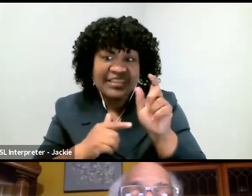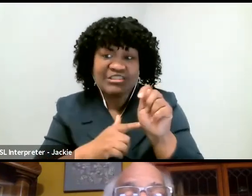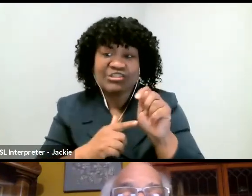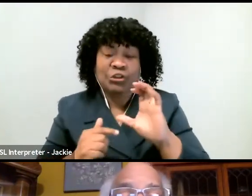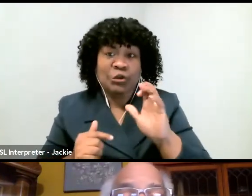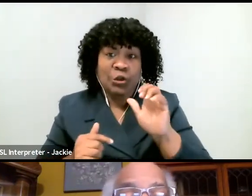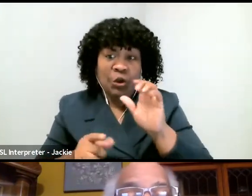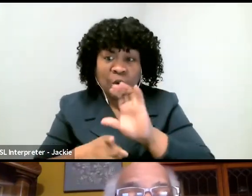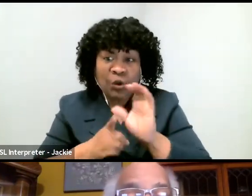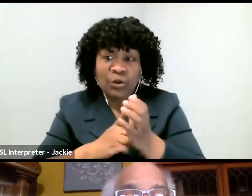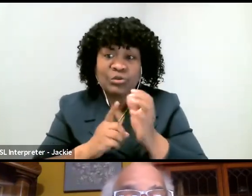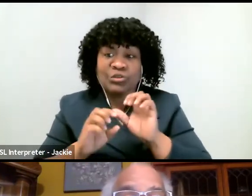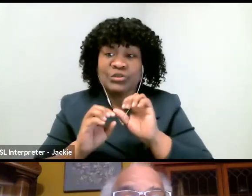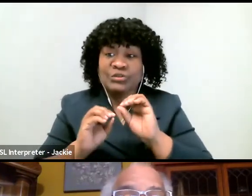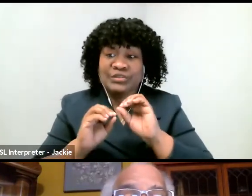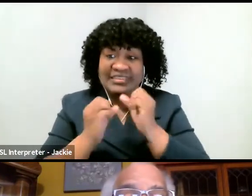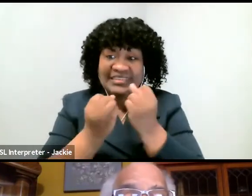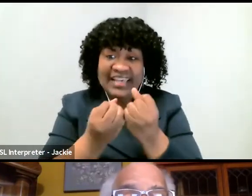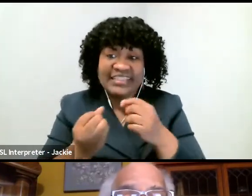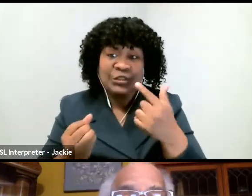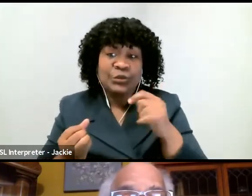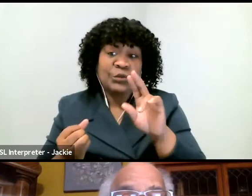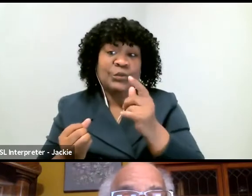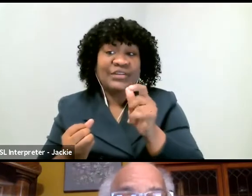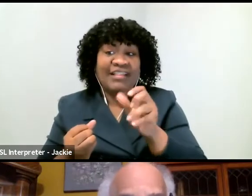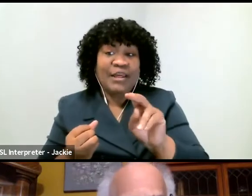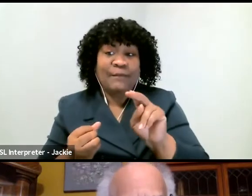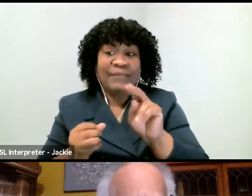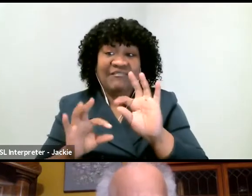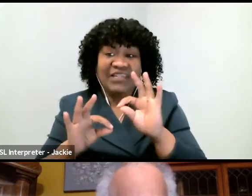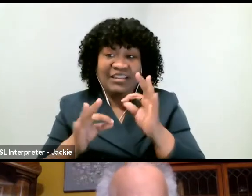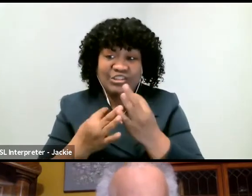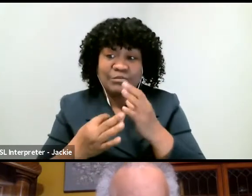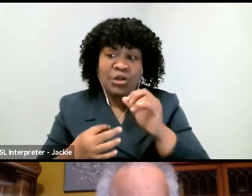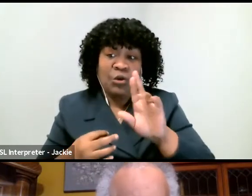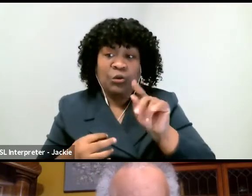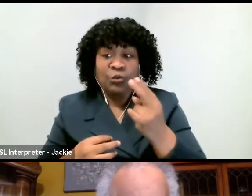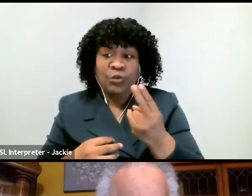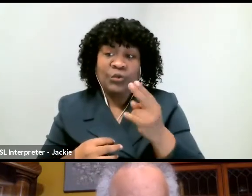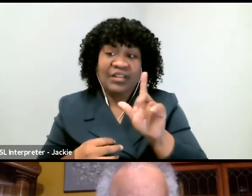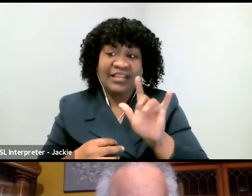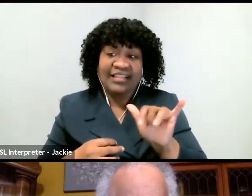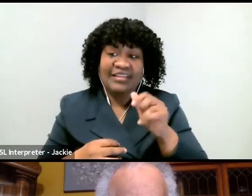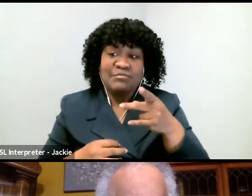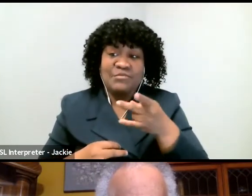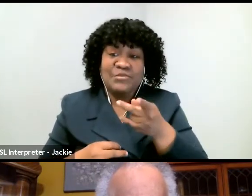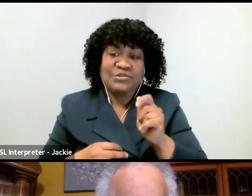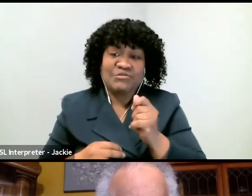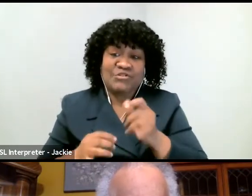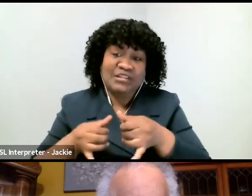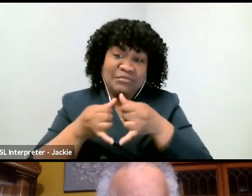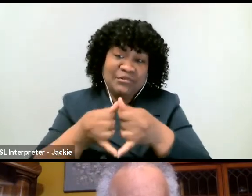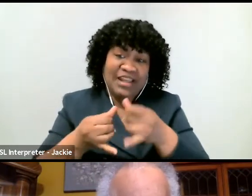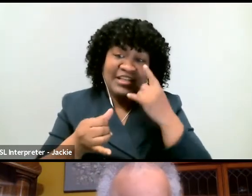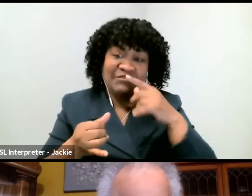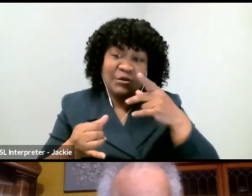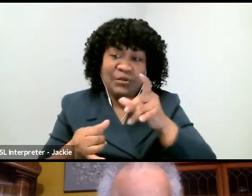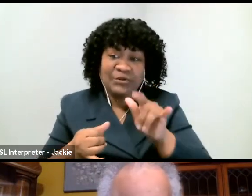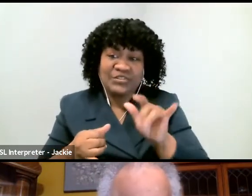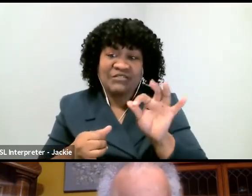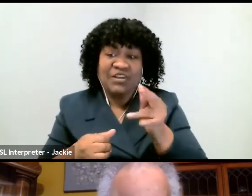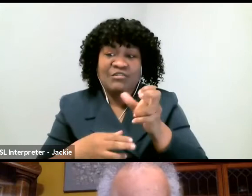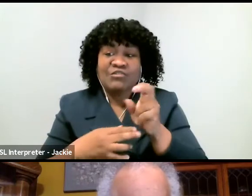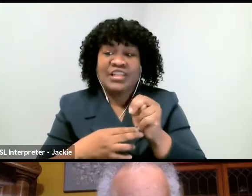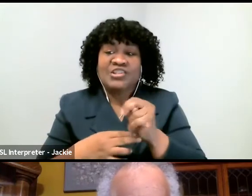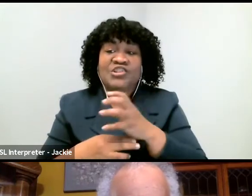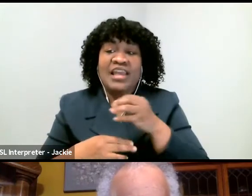Fellowship, the Ruth Lilly Poetry Prize from the Poetry Foundation, and the Bullingen Prize for American Poetry from the Beinecke Library